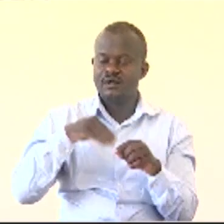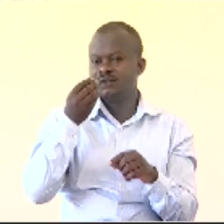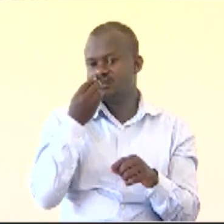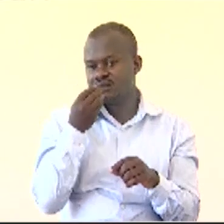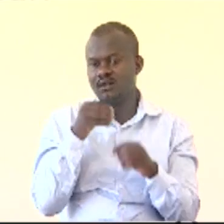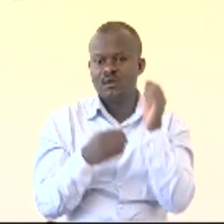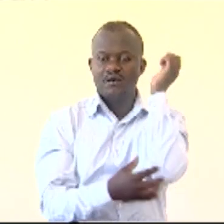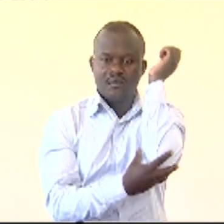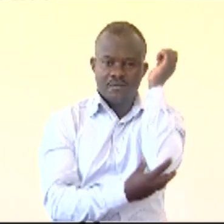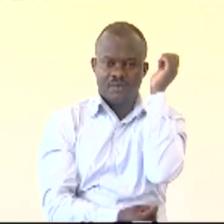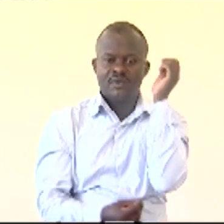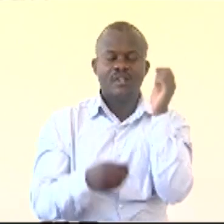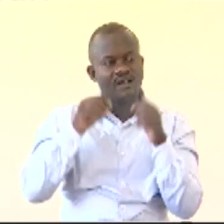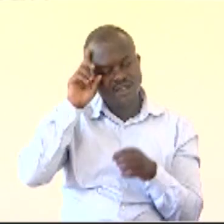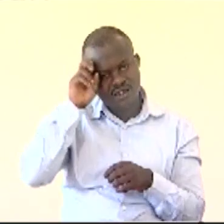poorly